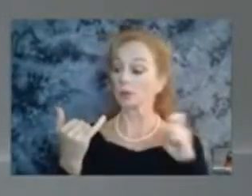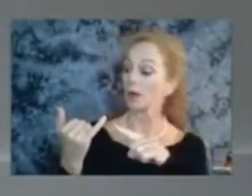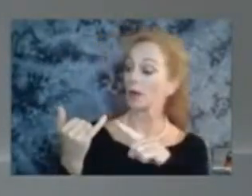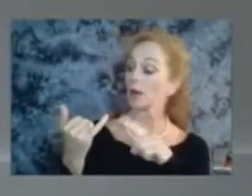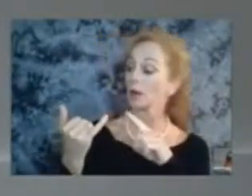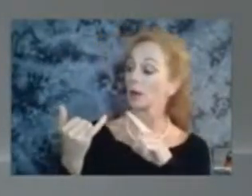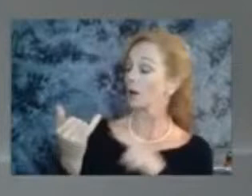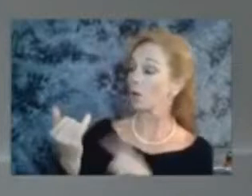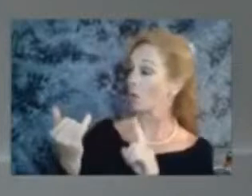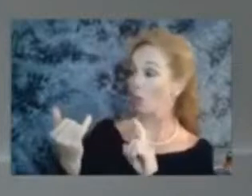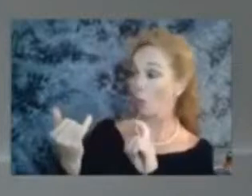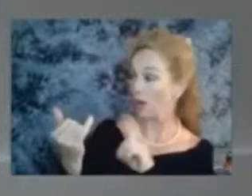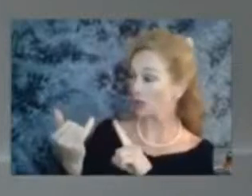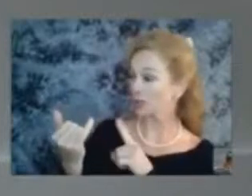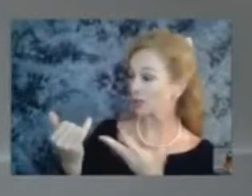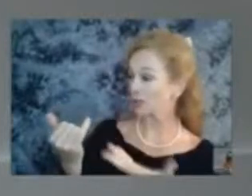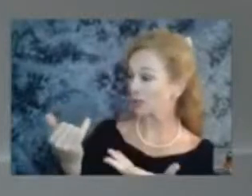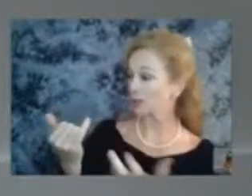yet?